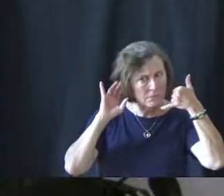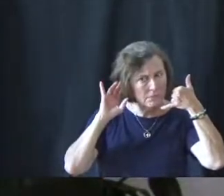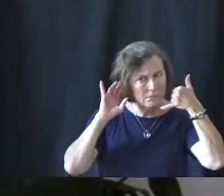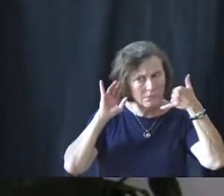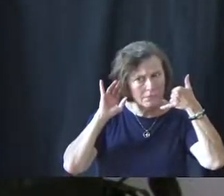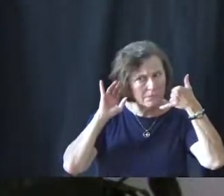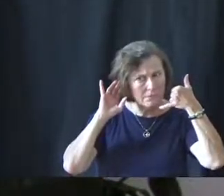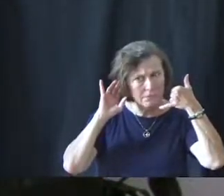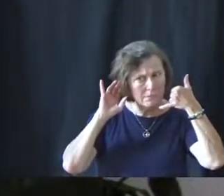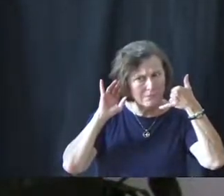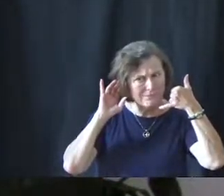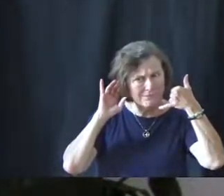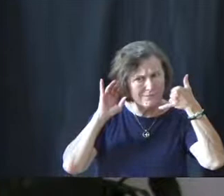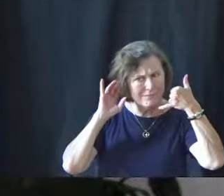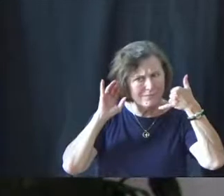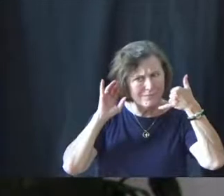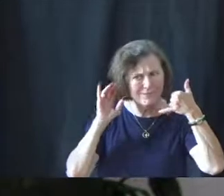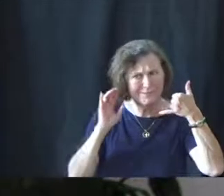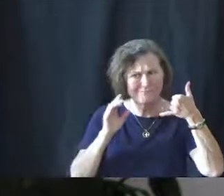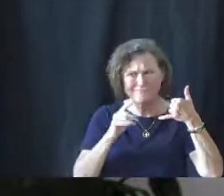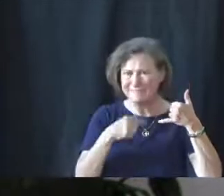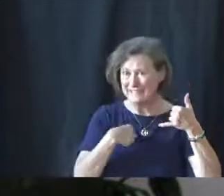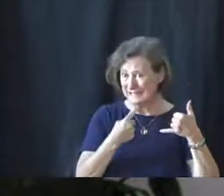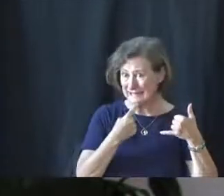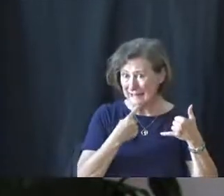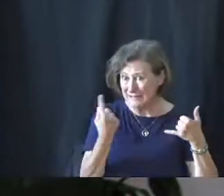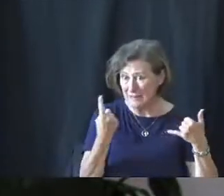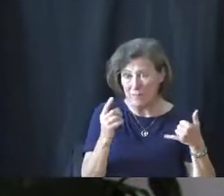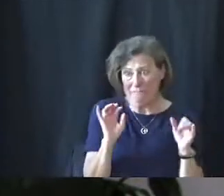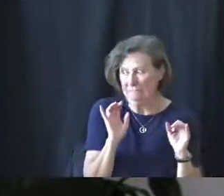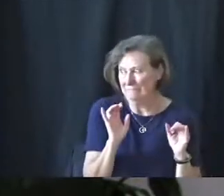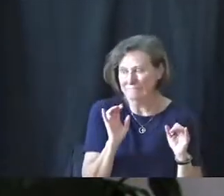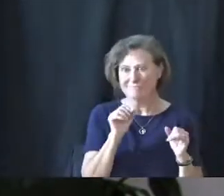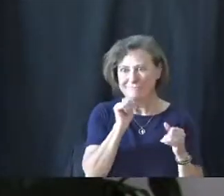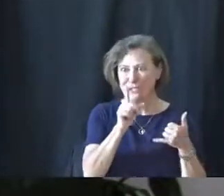So I'm not sure if I said anything.